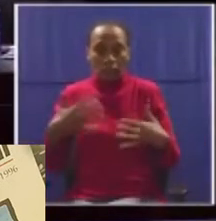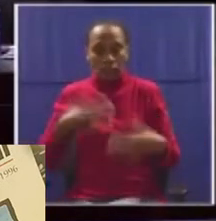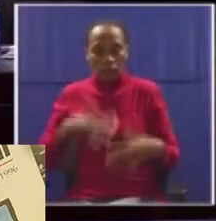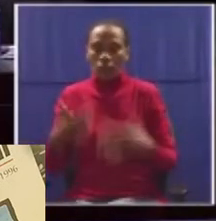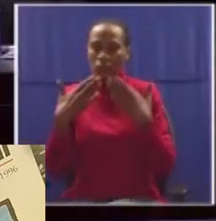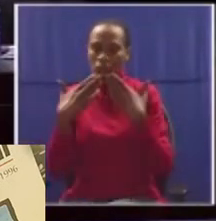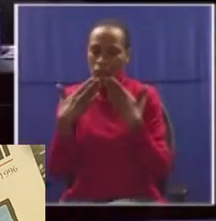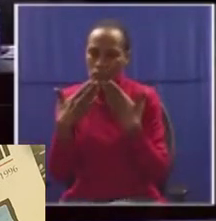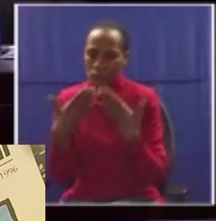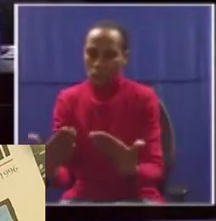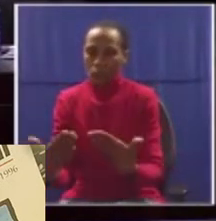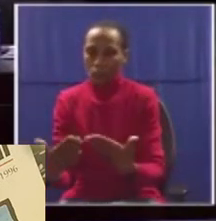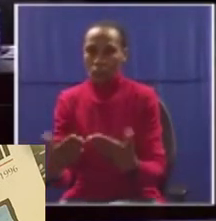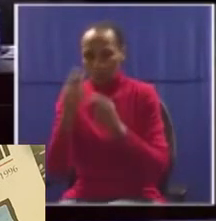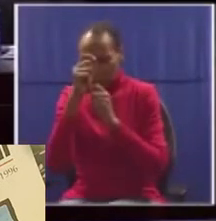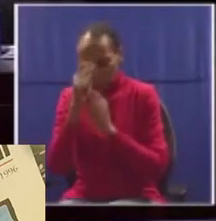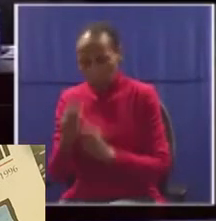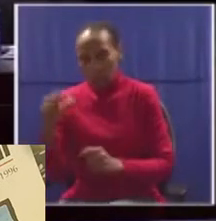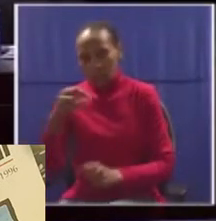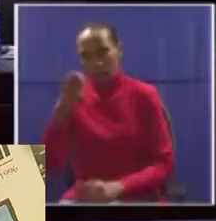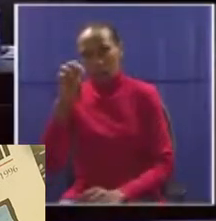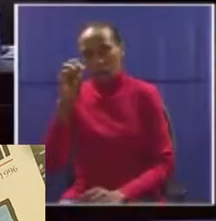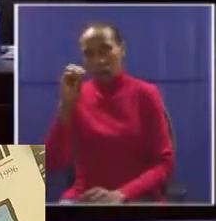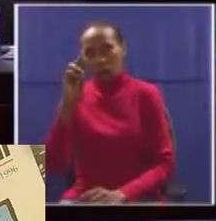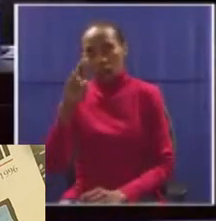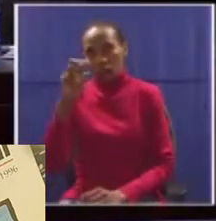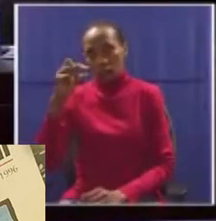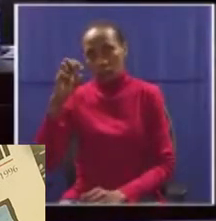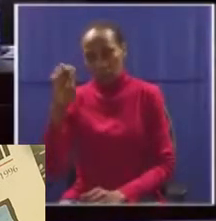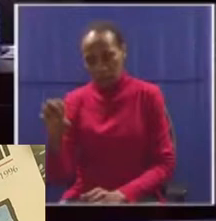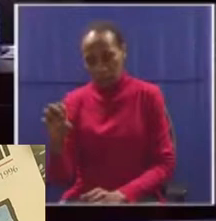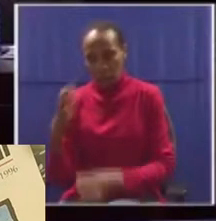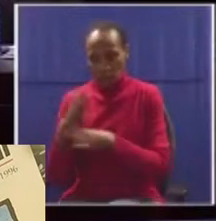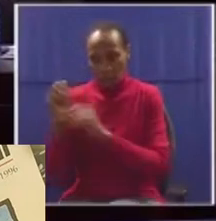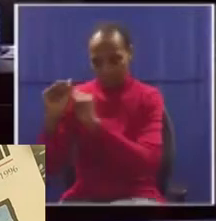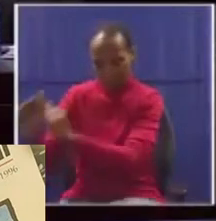thank honorable George for requesting this debate